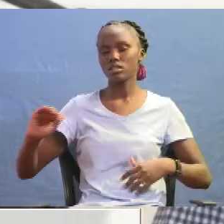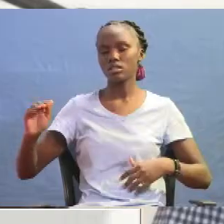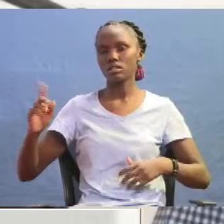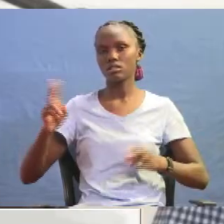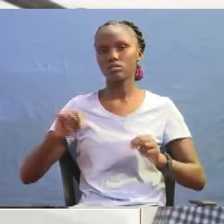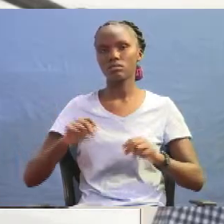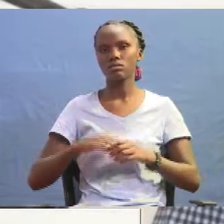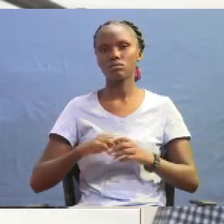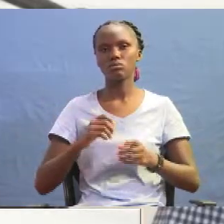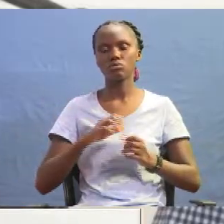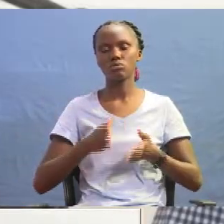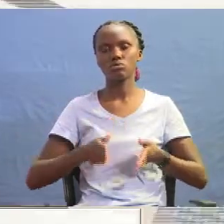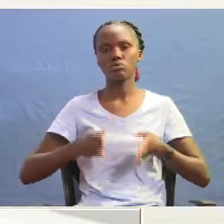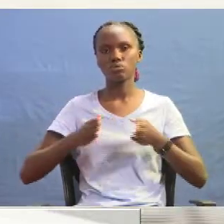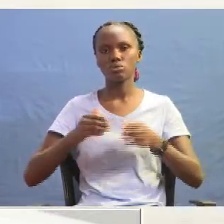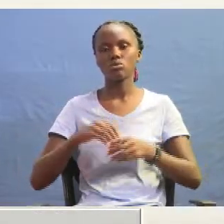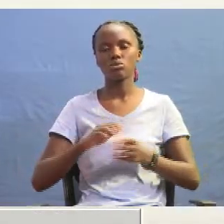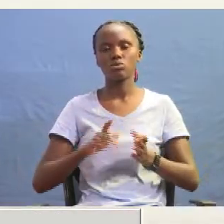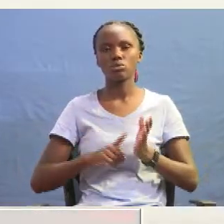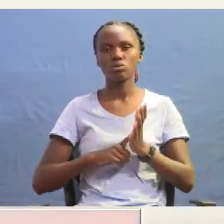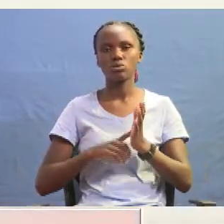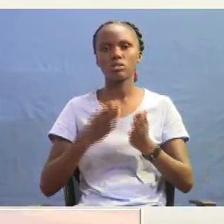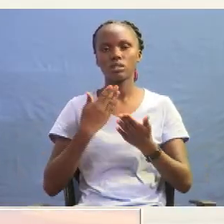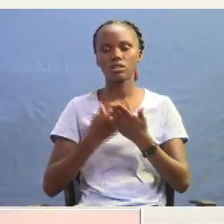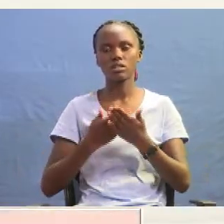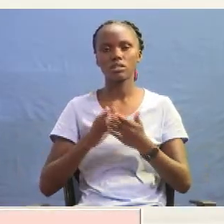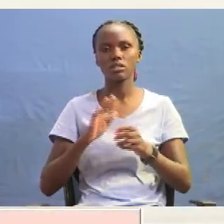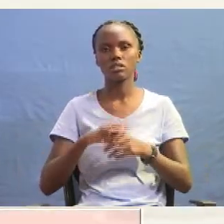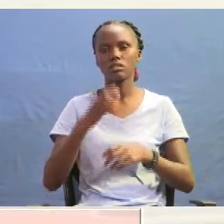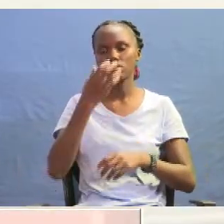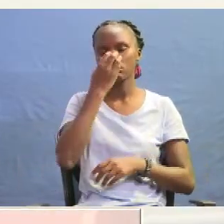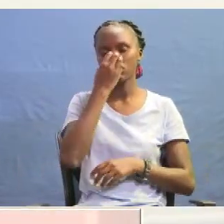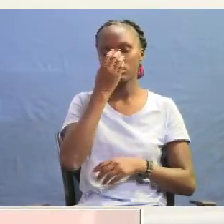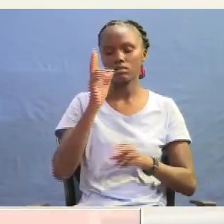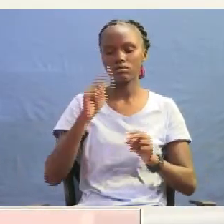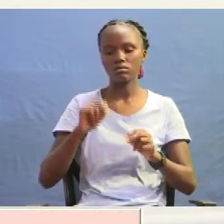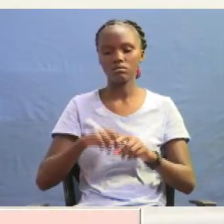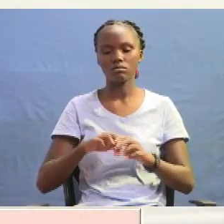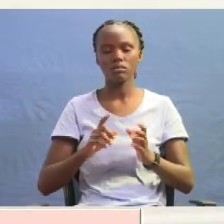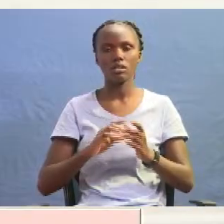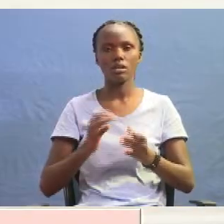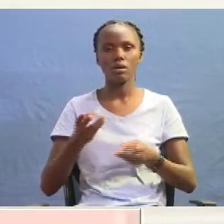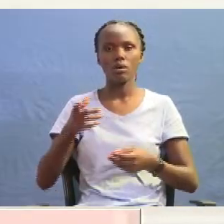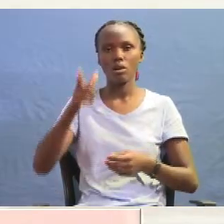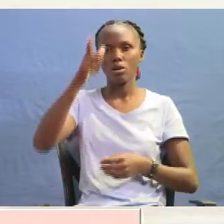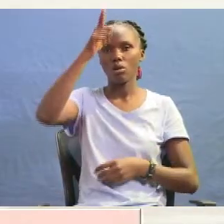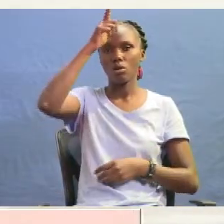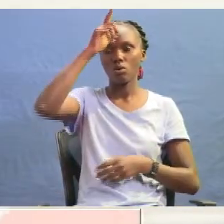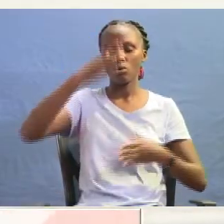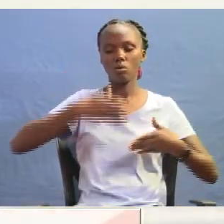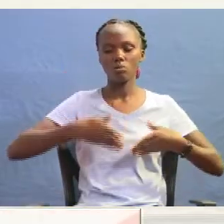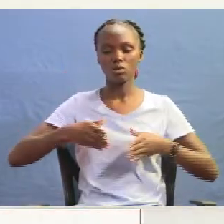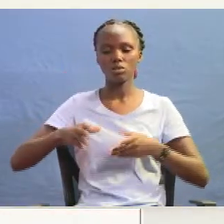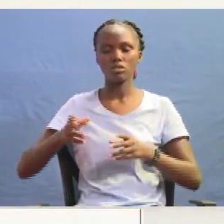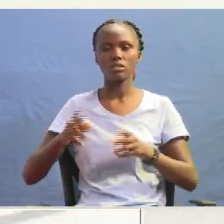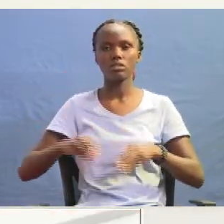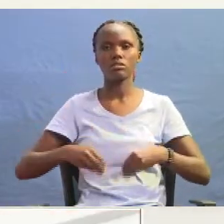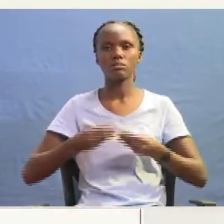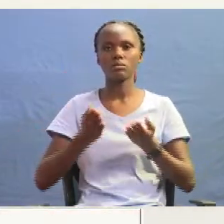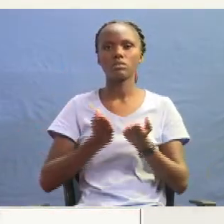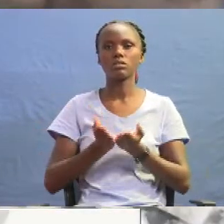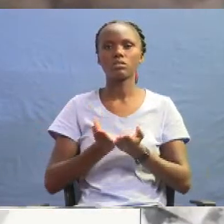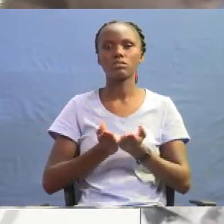Mohammed expressed gratitude to President William Ruto for ensuring that local artisans are given opportunity to supply